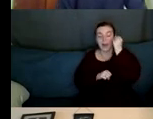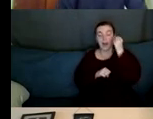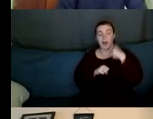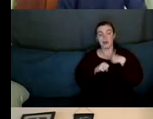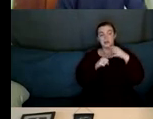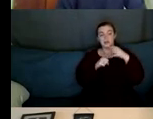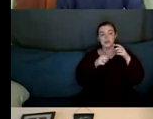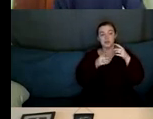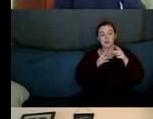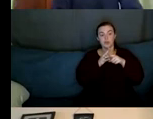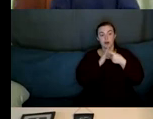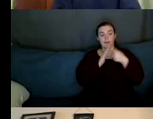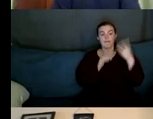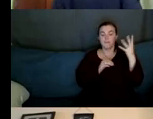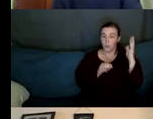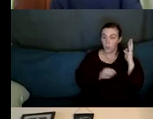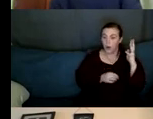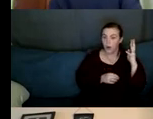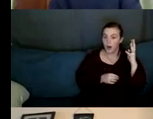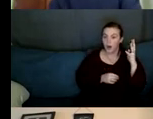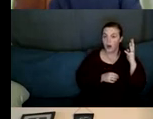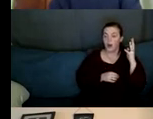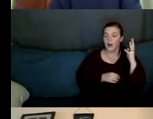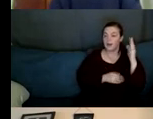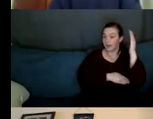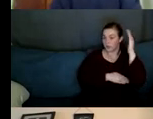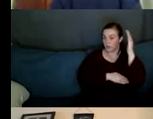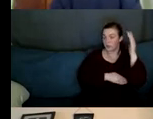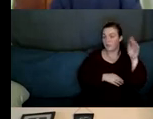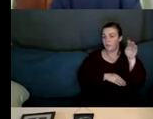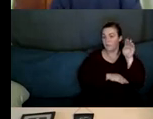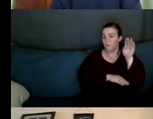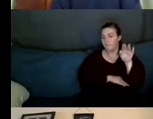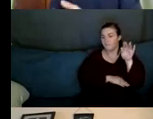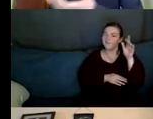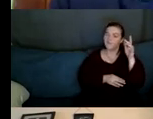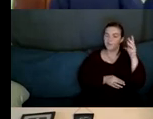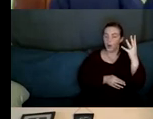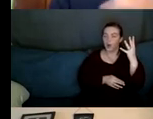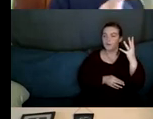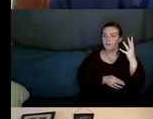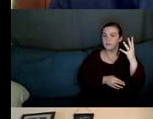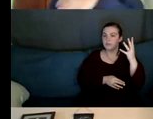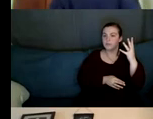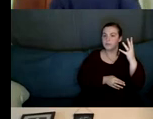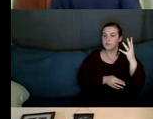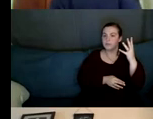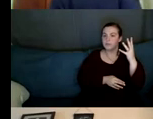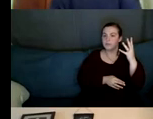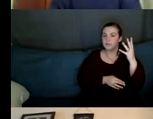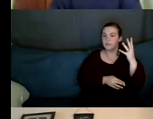during the summer at 4 p.m. on the West Coast, well, I guess all the time.